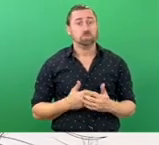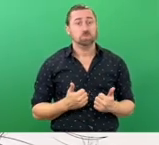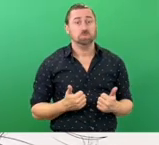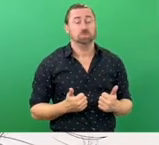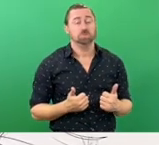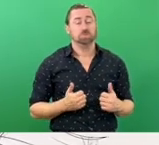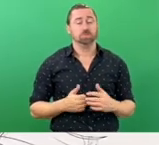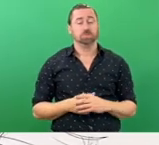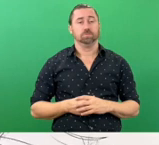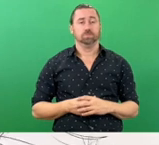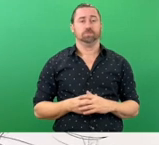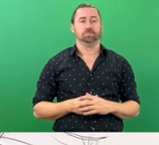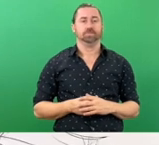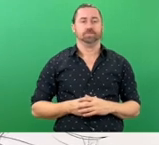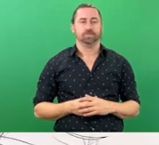All right.